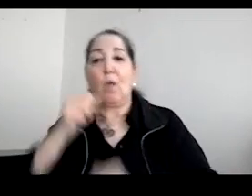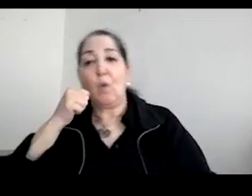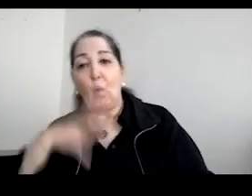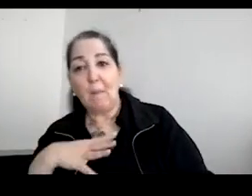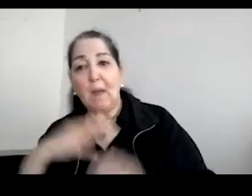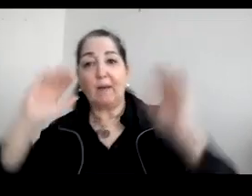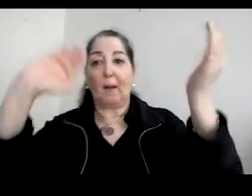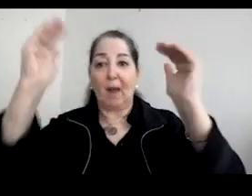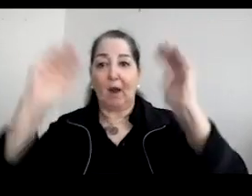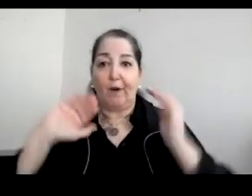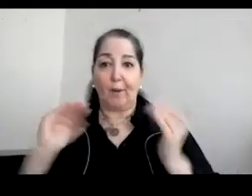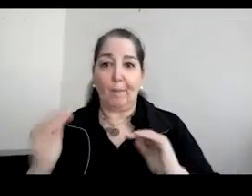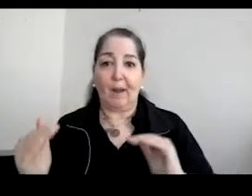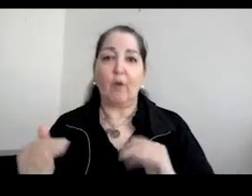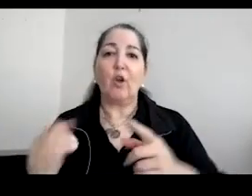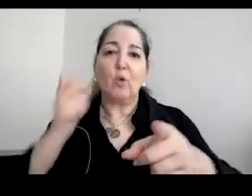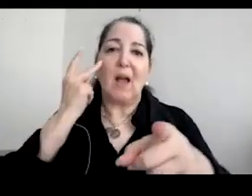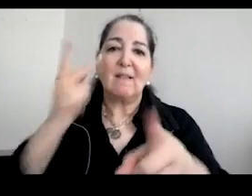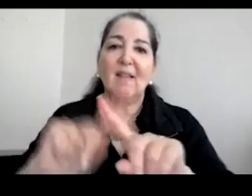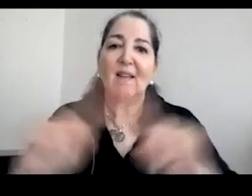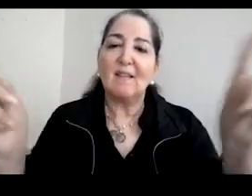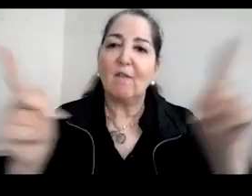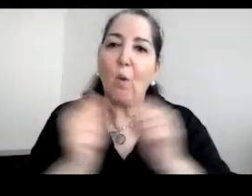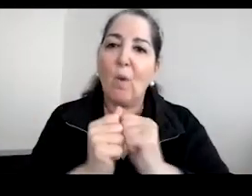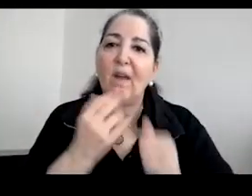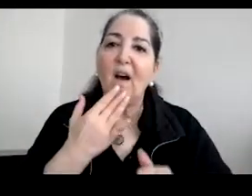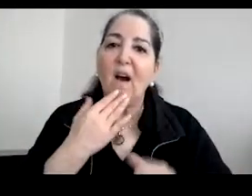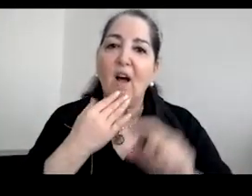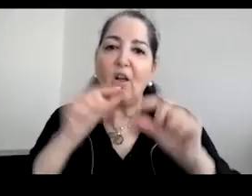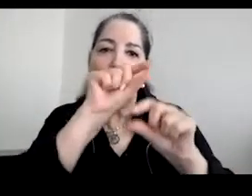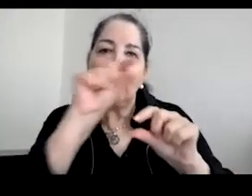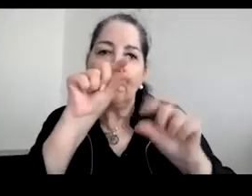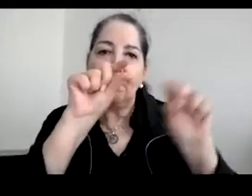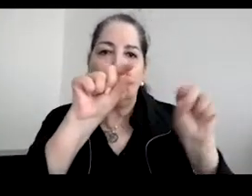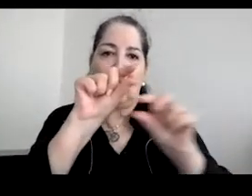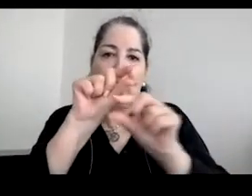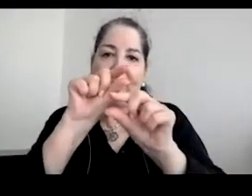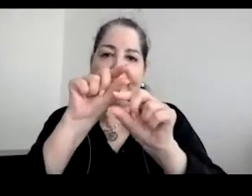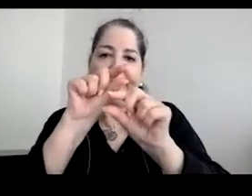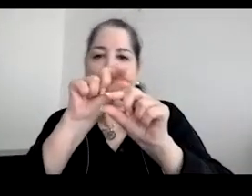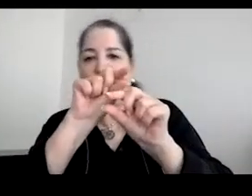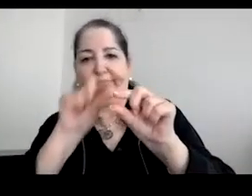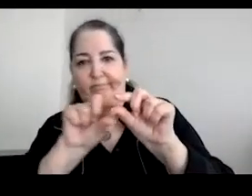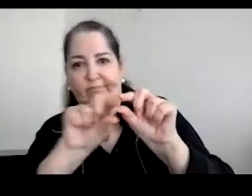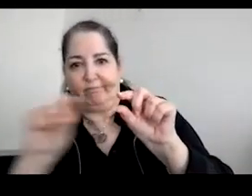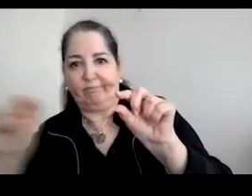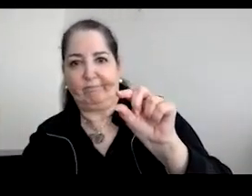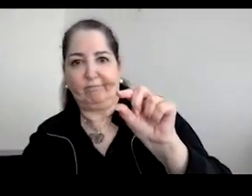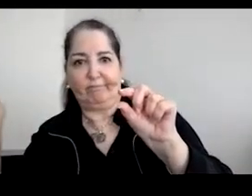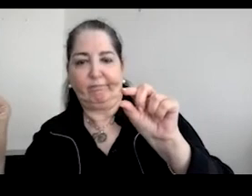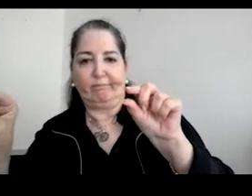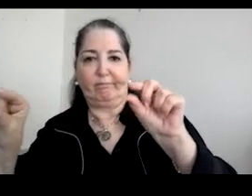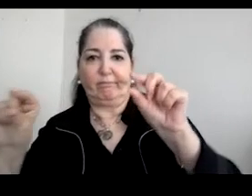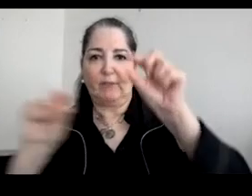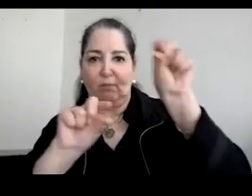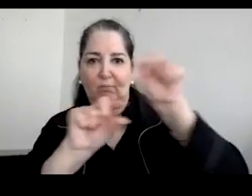one of the things that's also distinctive about this recession is that although the increases in unemployment for